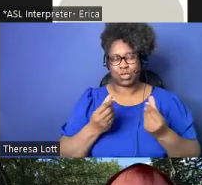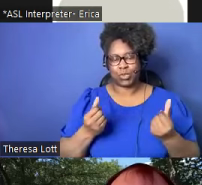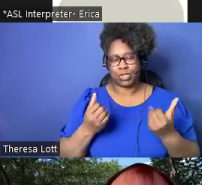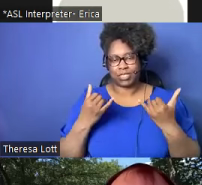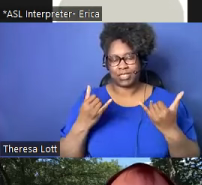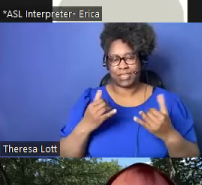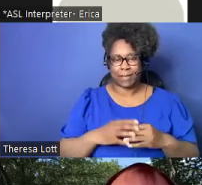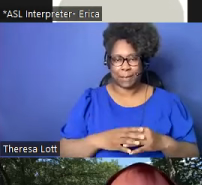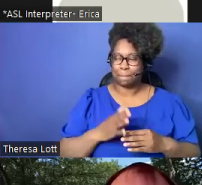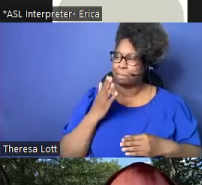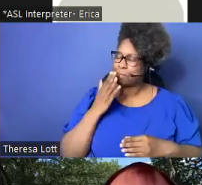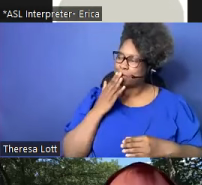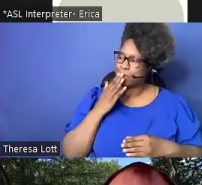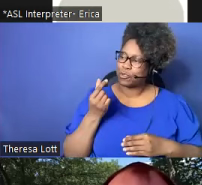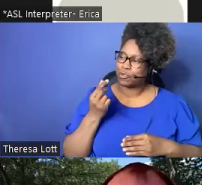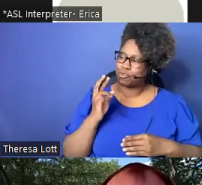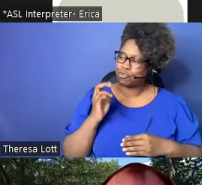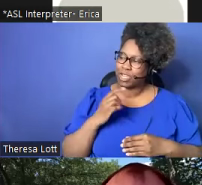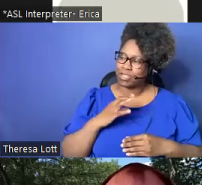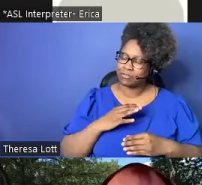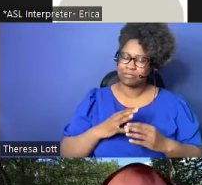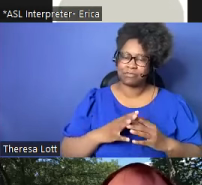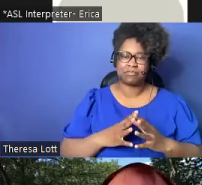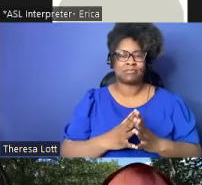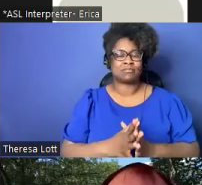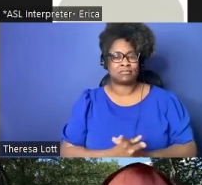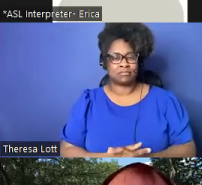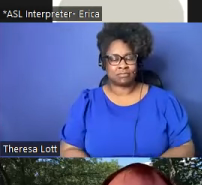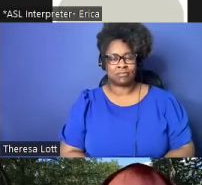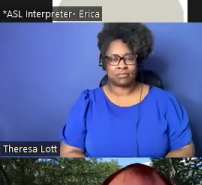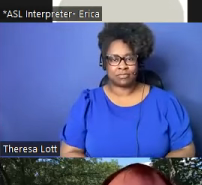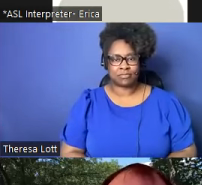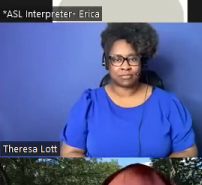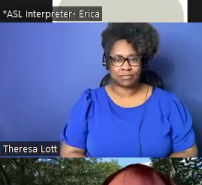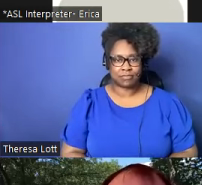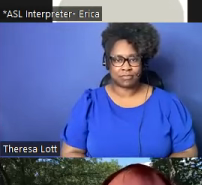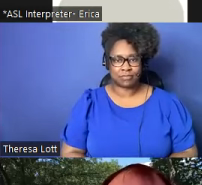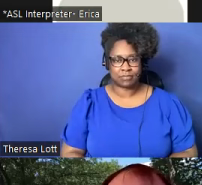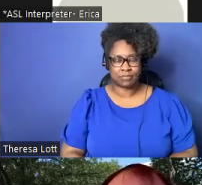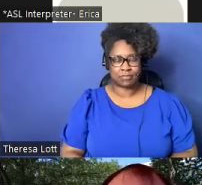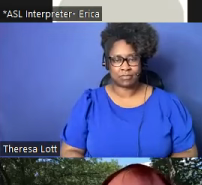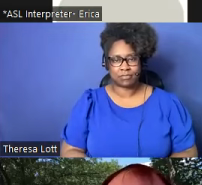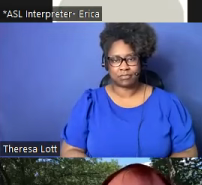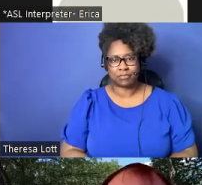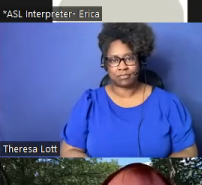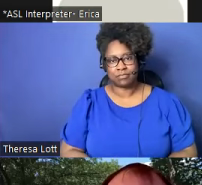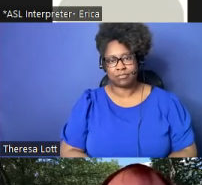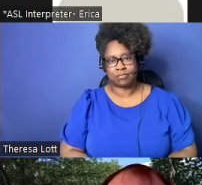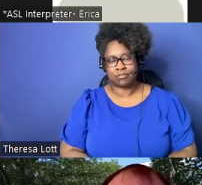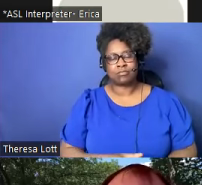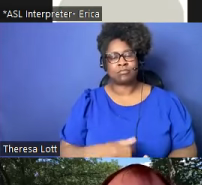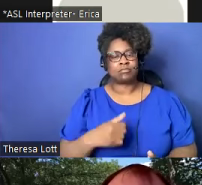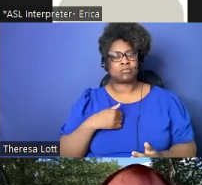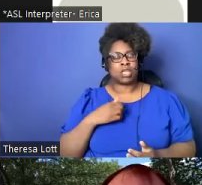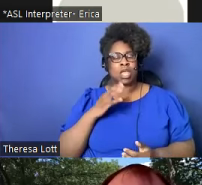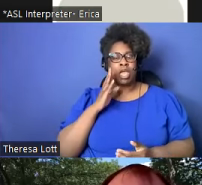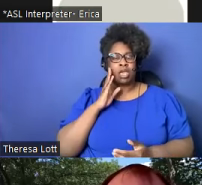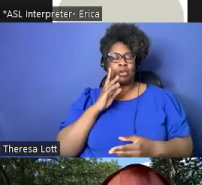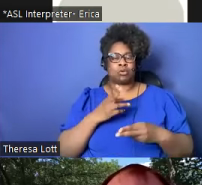Thank you so much, Greg. So I'll just once again go over